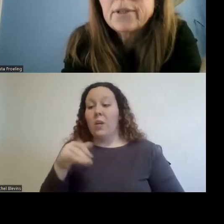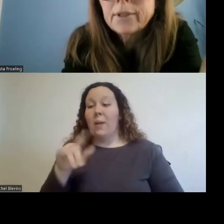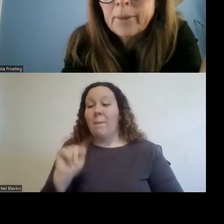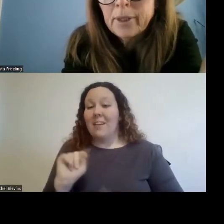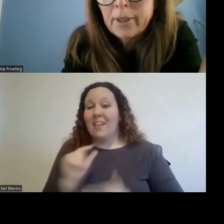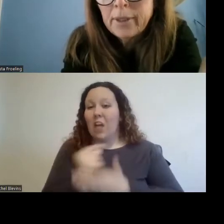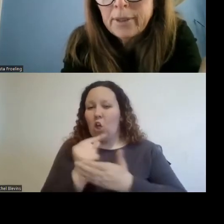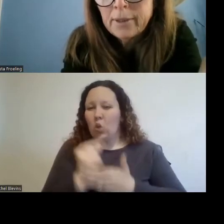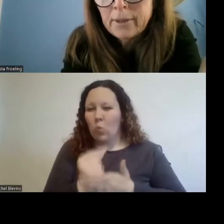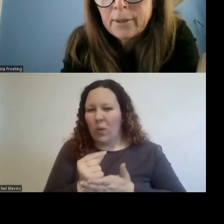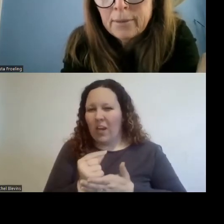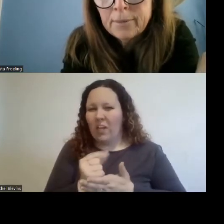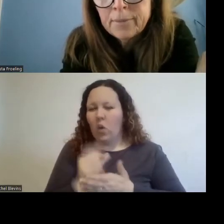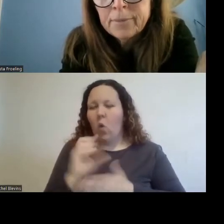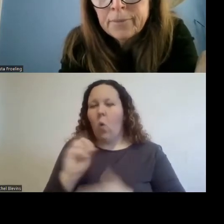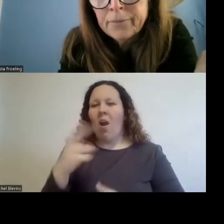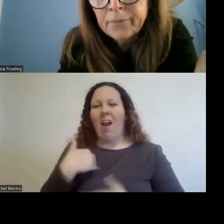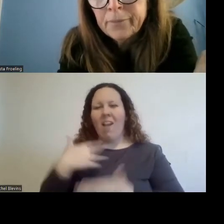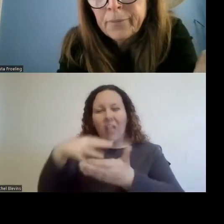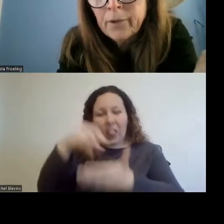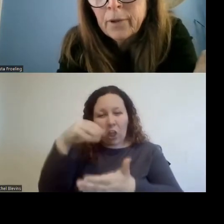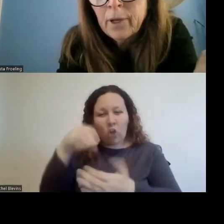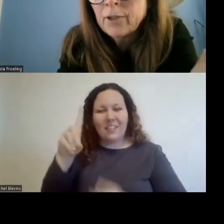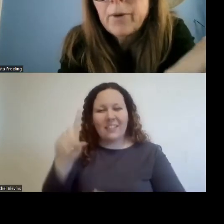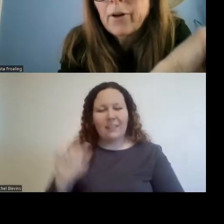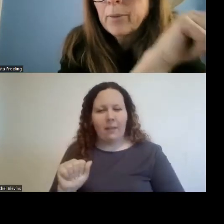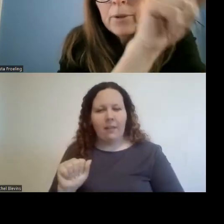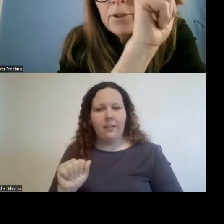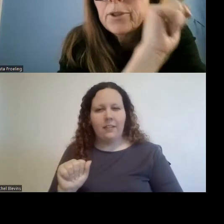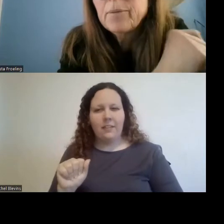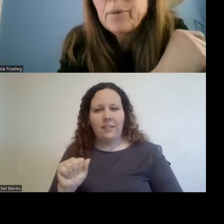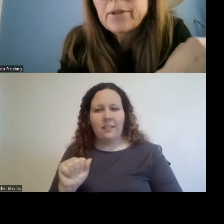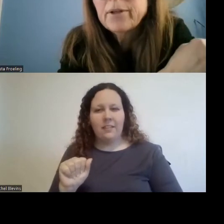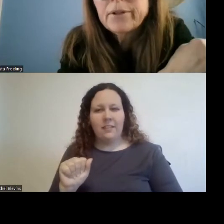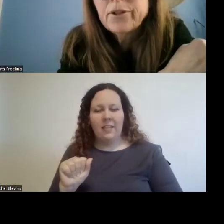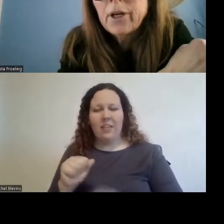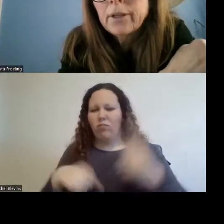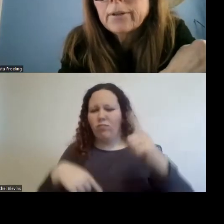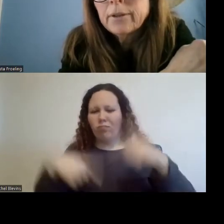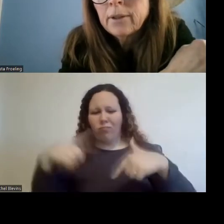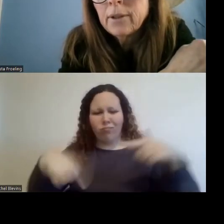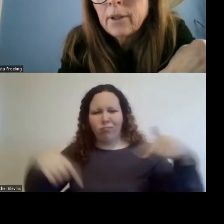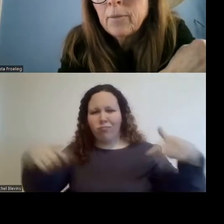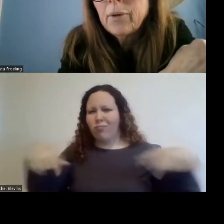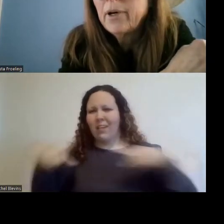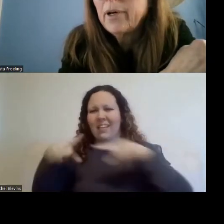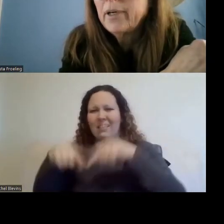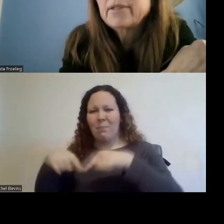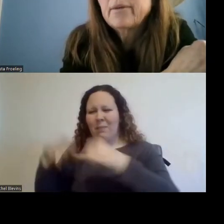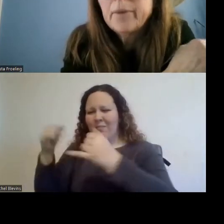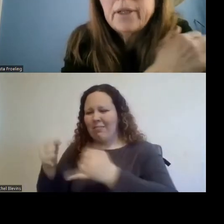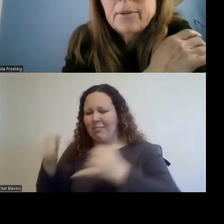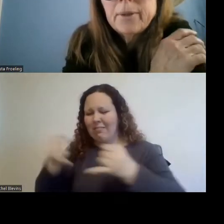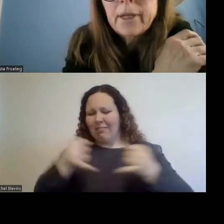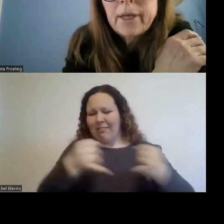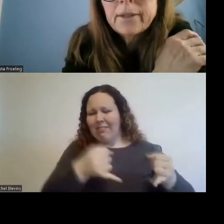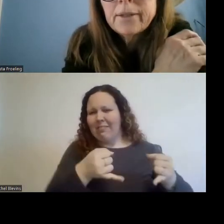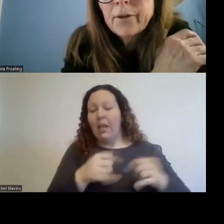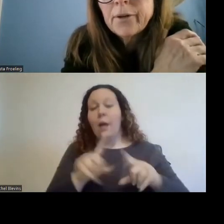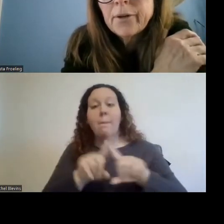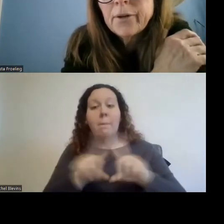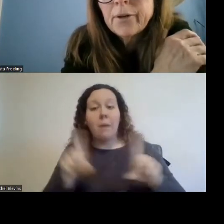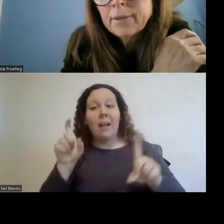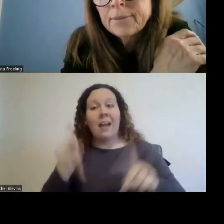learning disabilities. It's variable, it just depends on the child, but it's something that needs to be